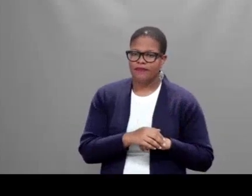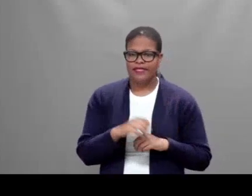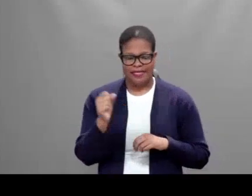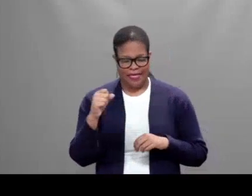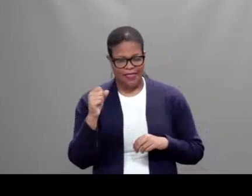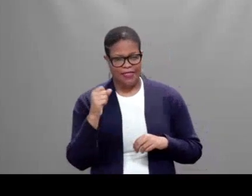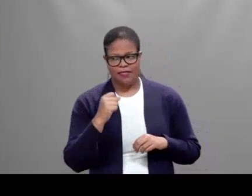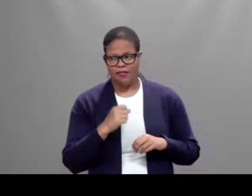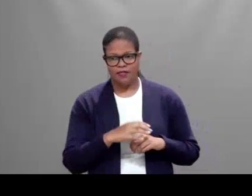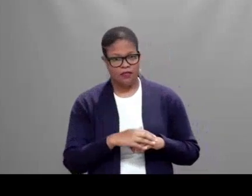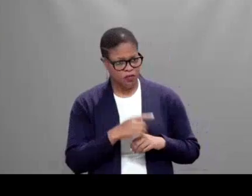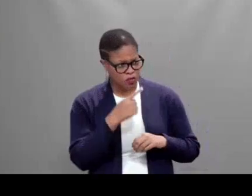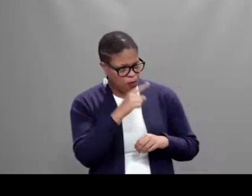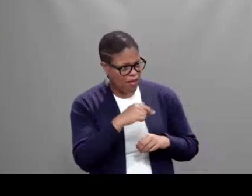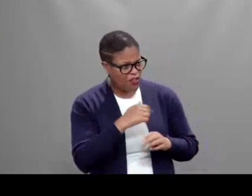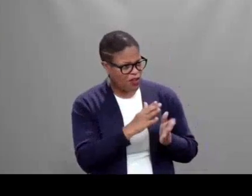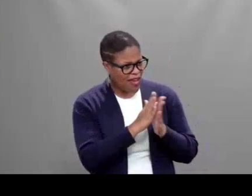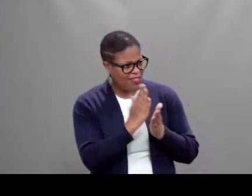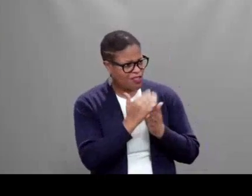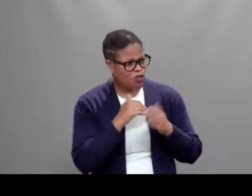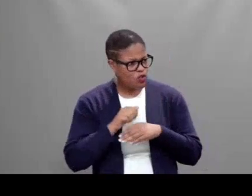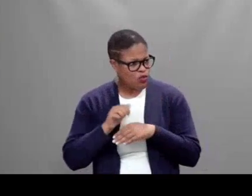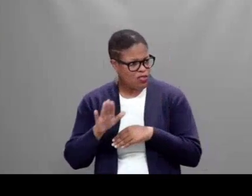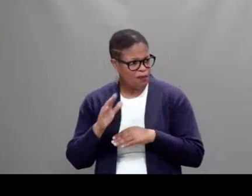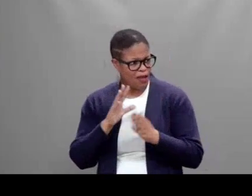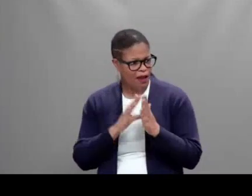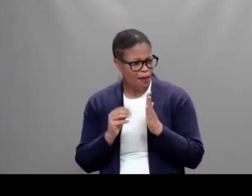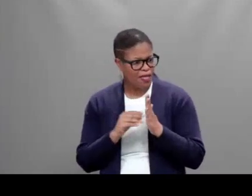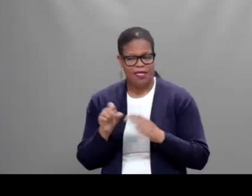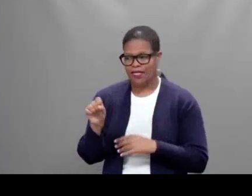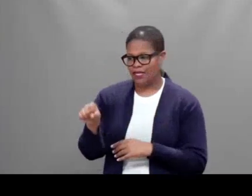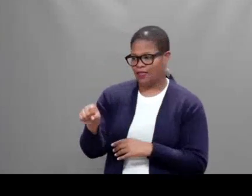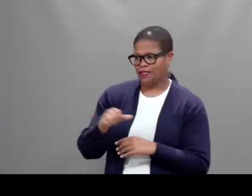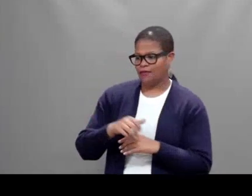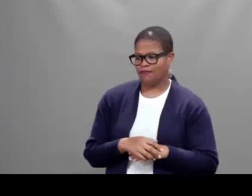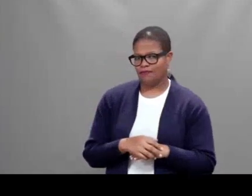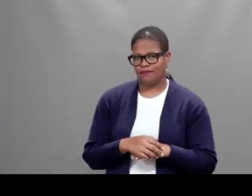yes, thank you. Sure, can you get someone to send me a copy of your? Thank you.